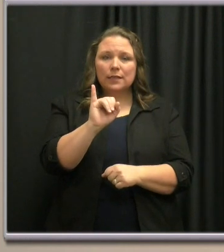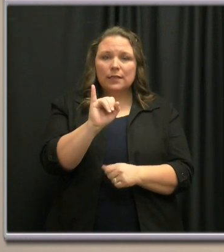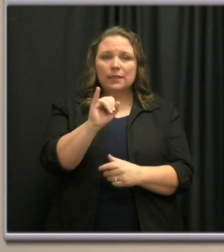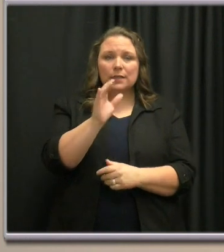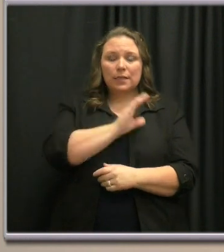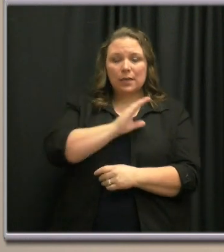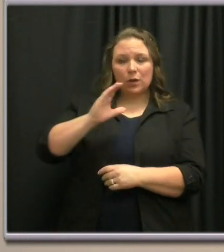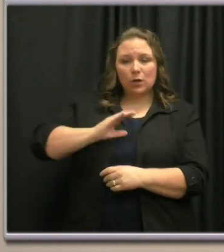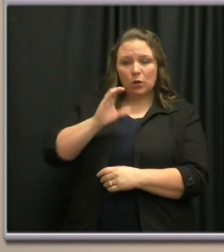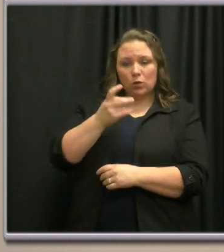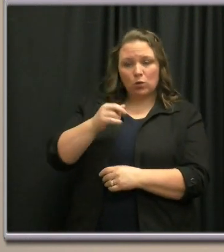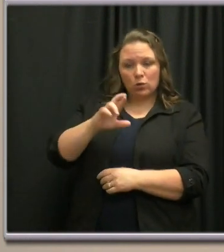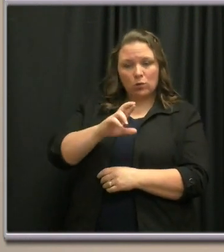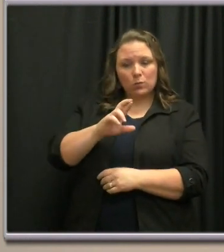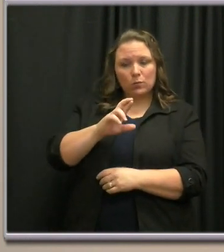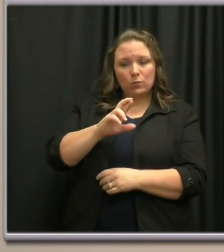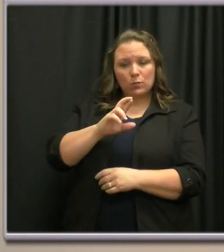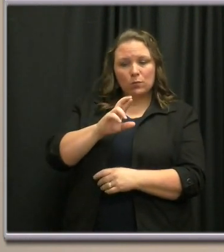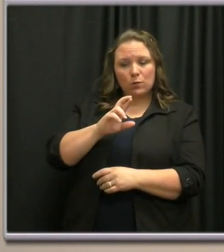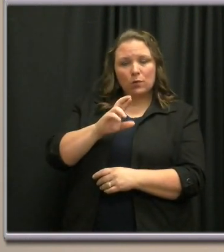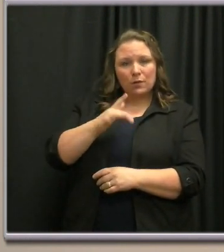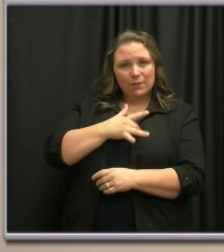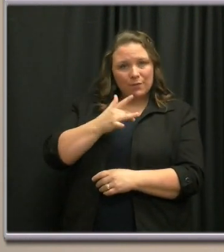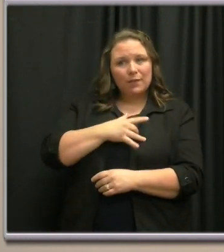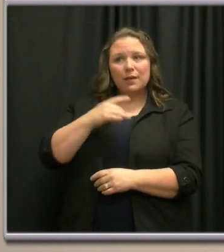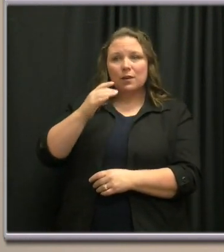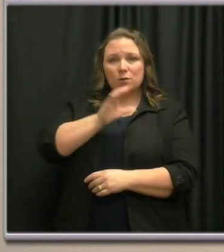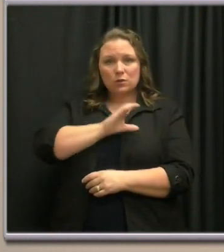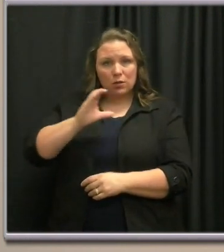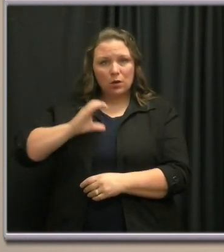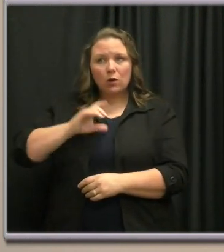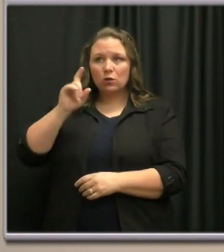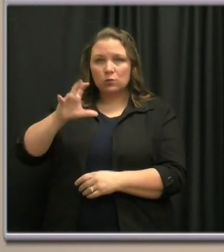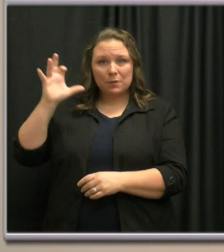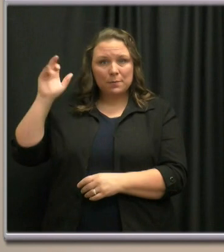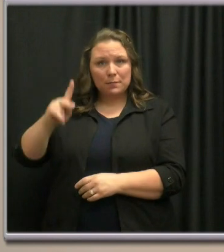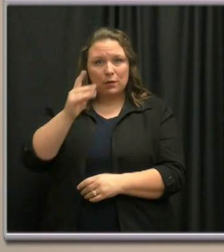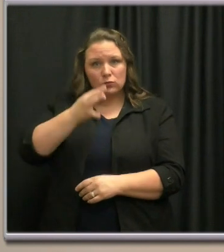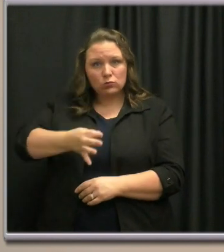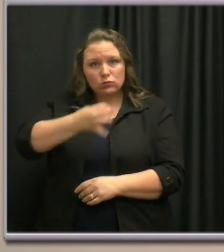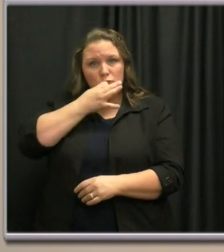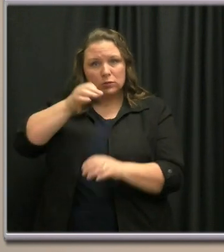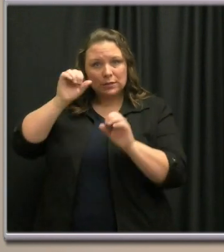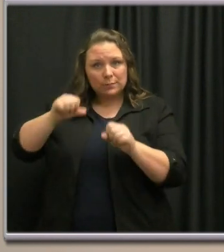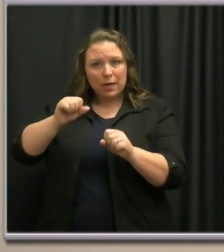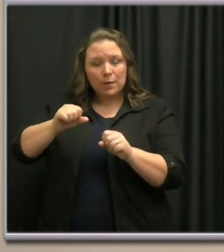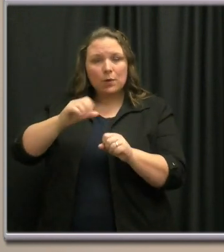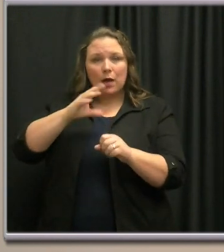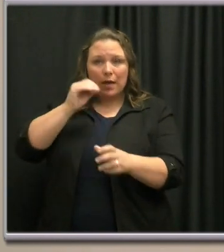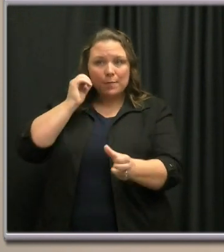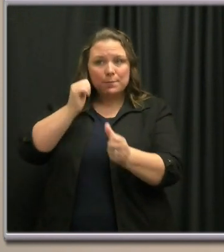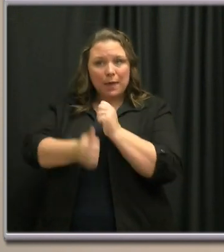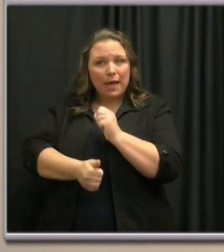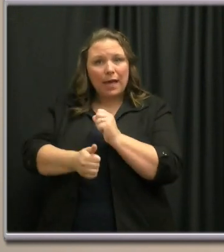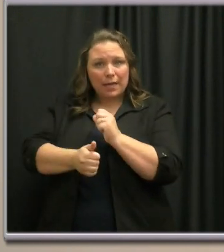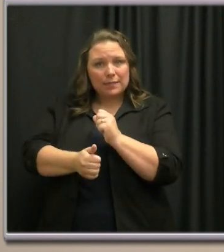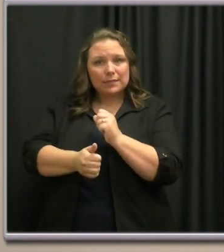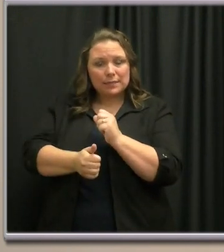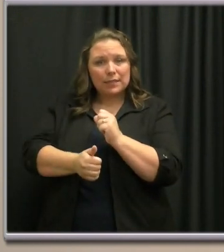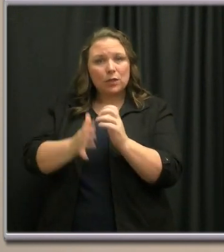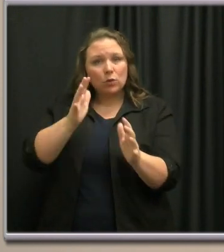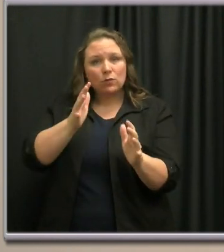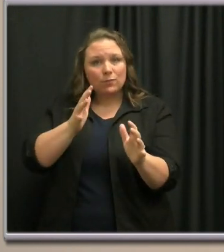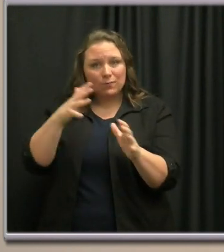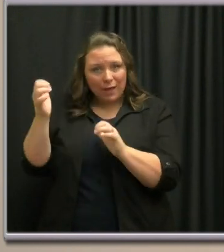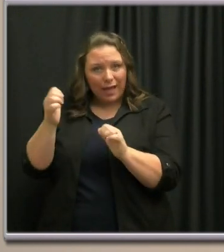Congressman Cooper believes that Congress should be returning right away or passing quickly, even without the members